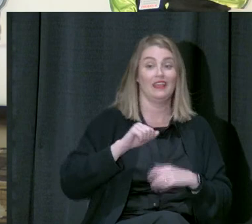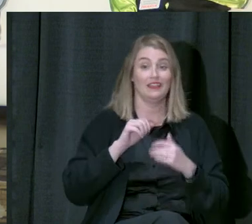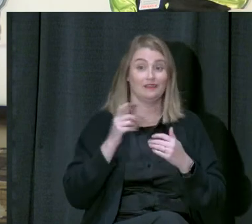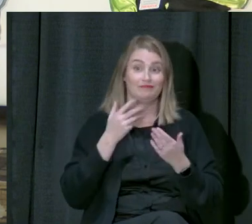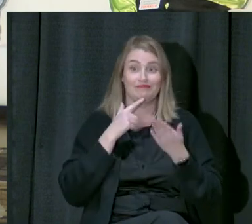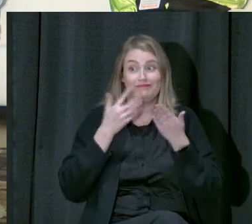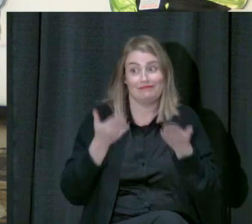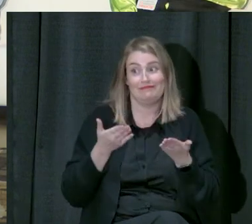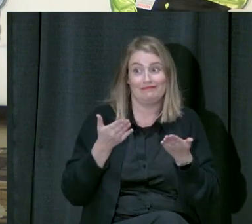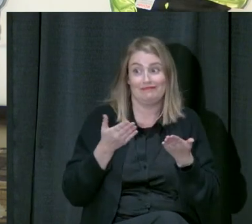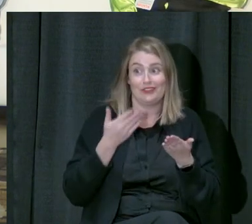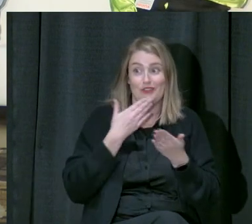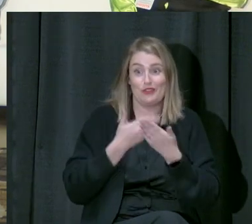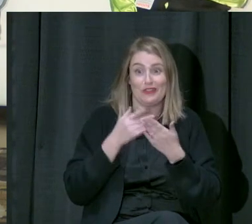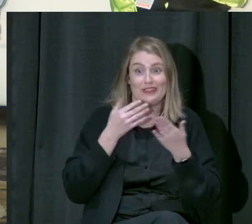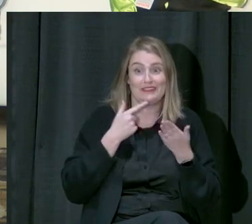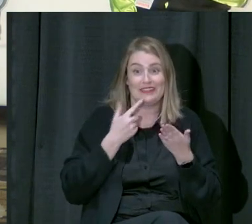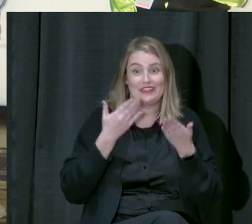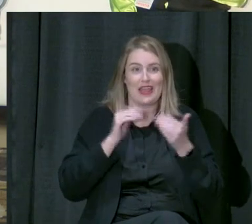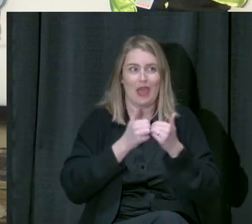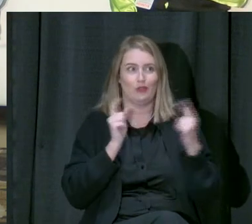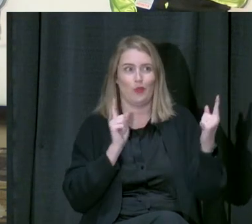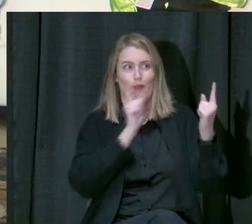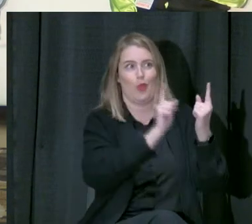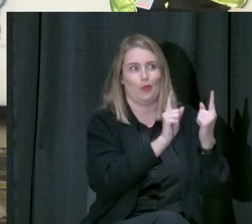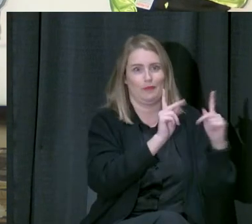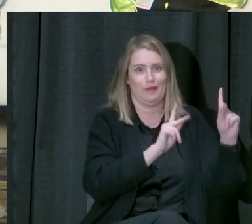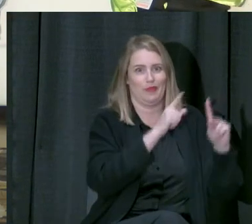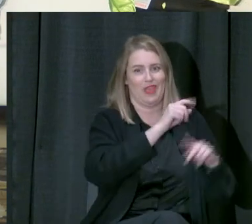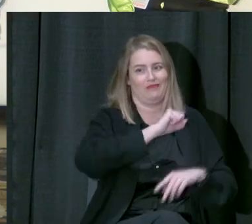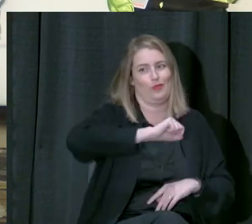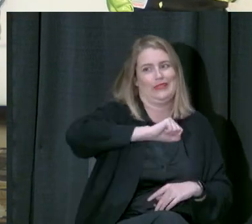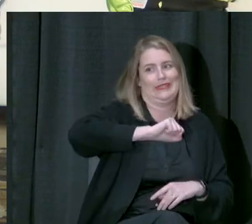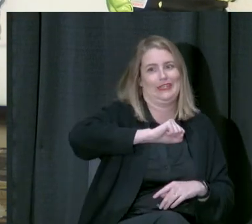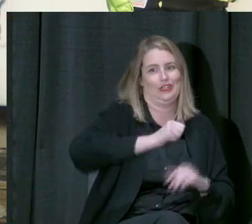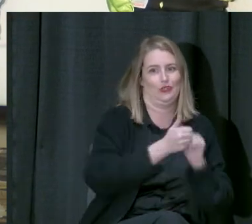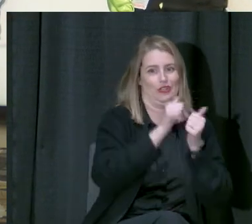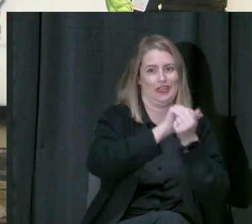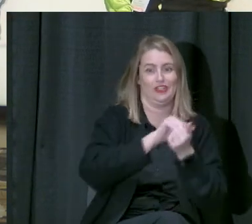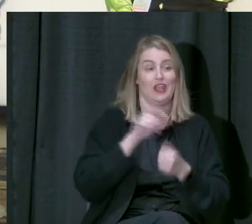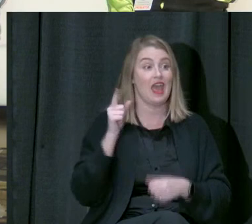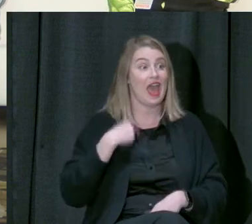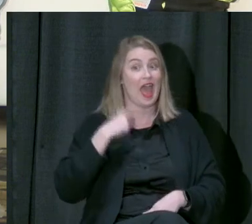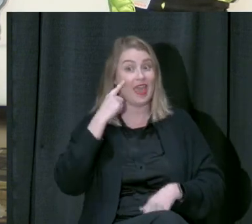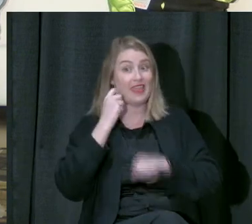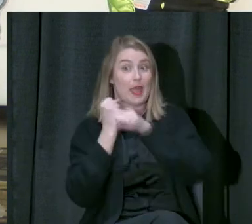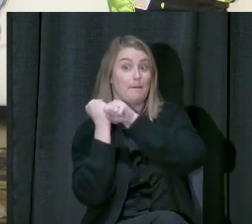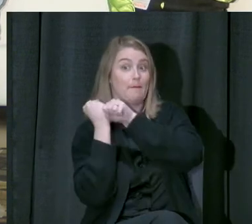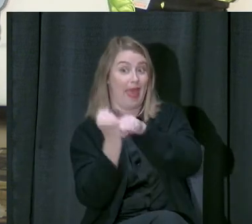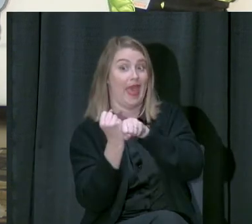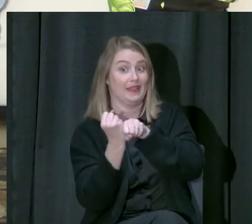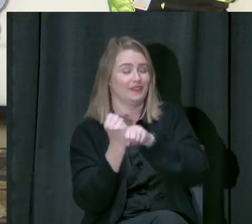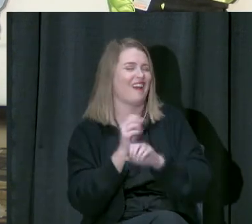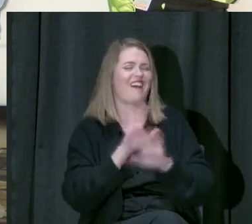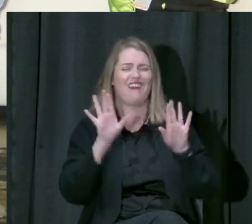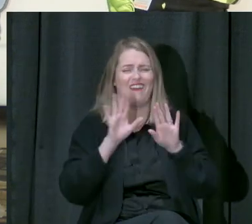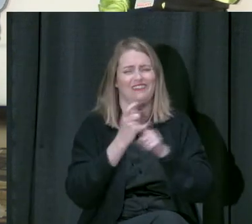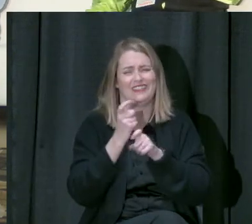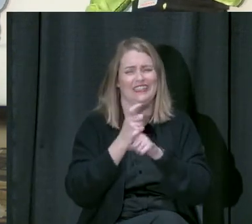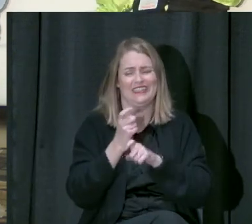approach people who are very resistant to change? I found a bat is helpful. Come on now.